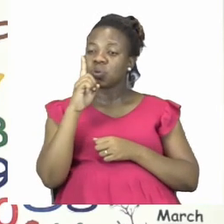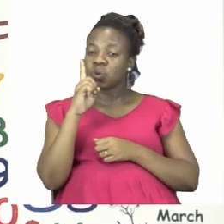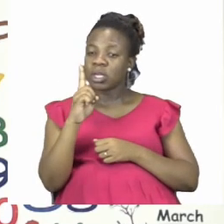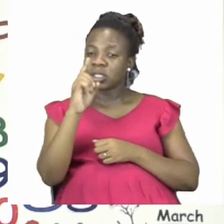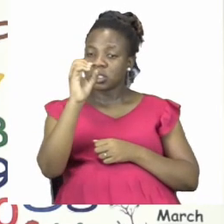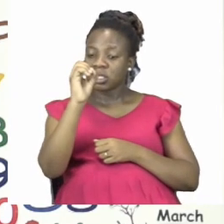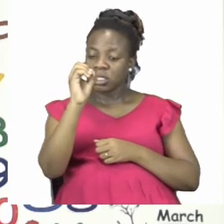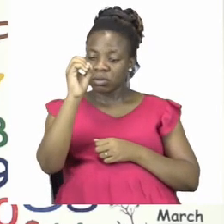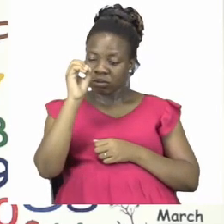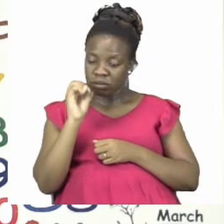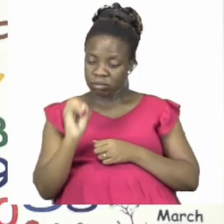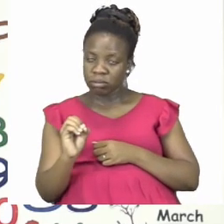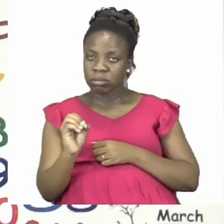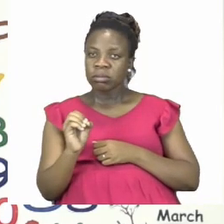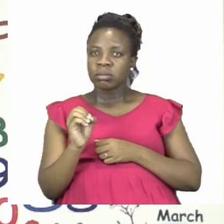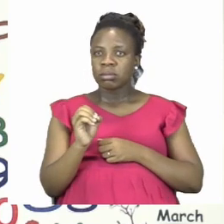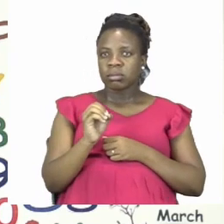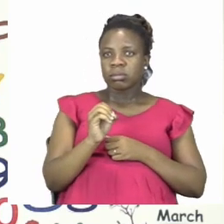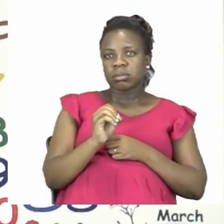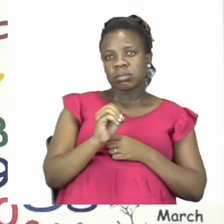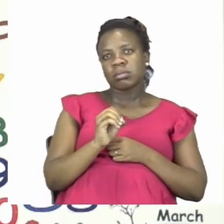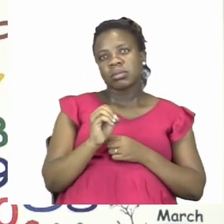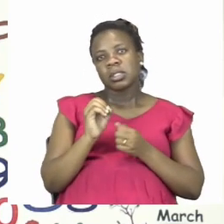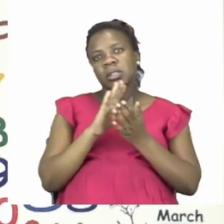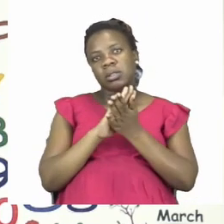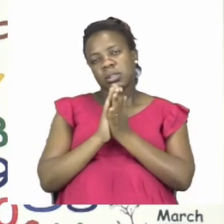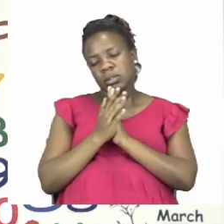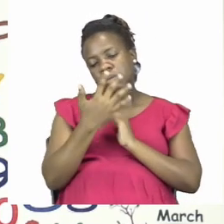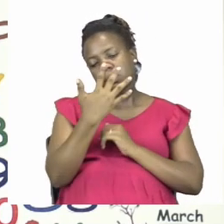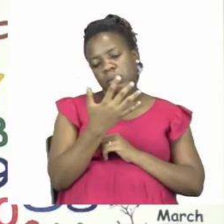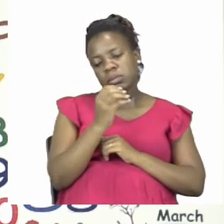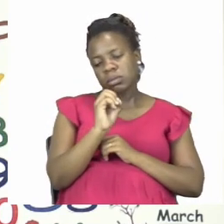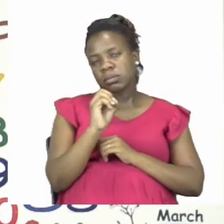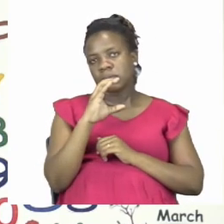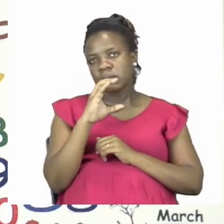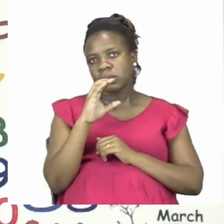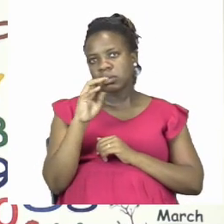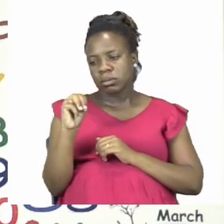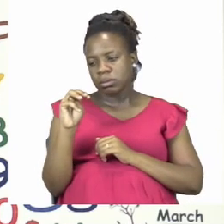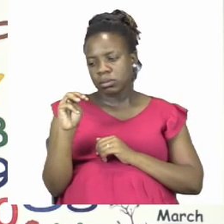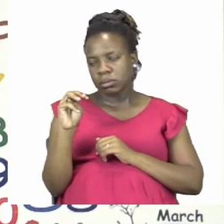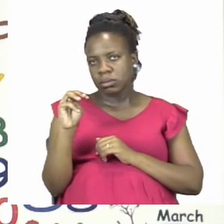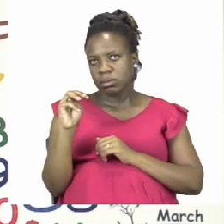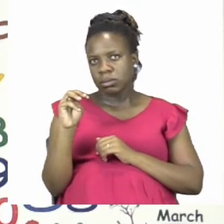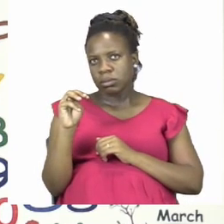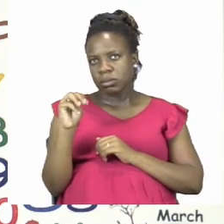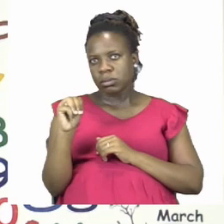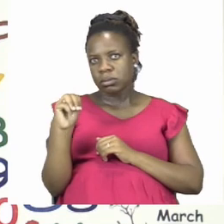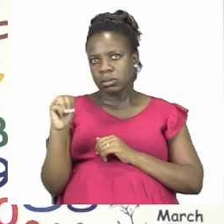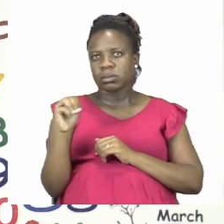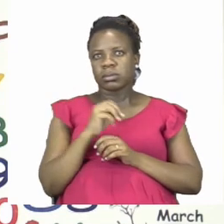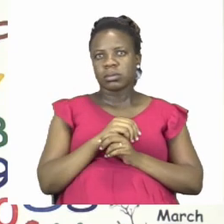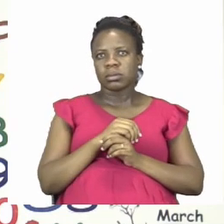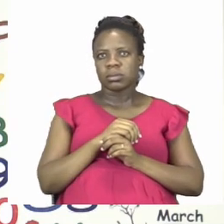have our 5 and we add our 0, it becomes 50. So 5